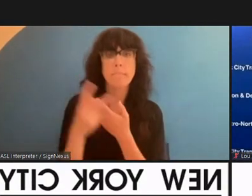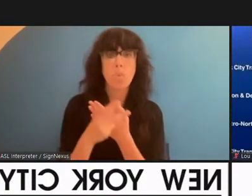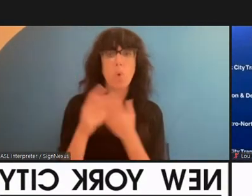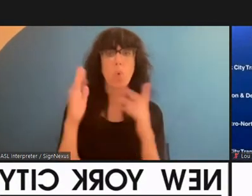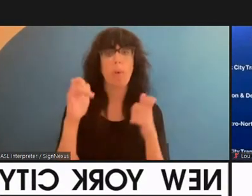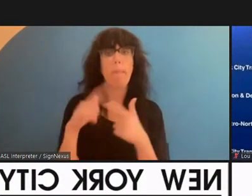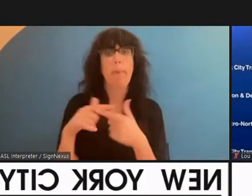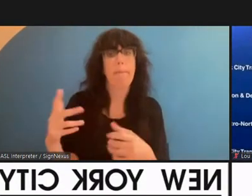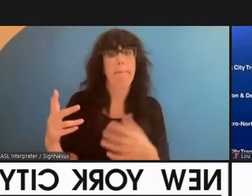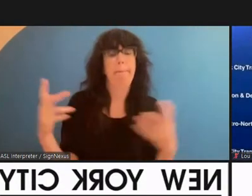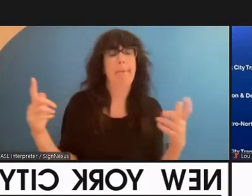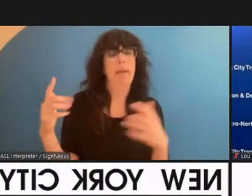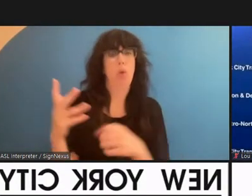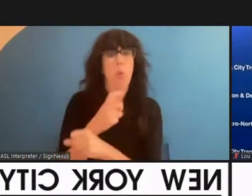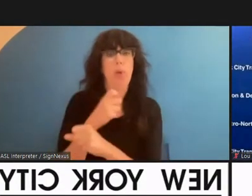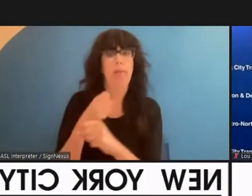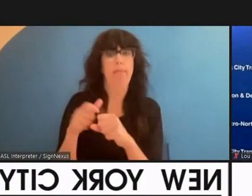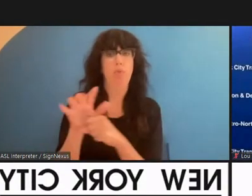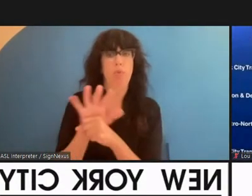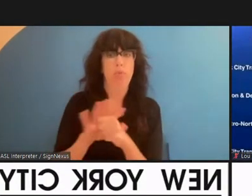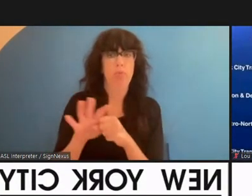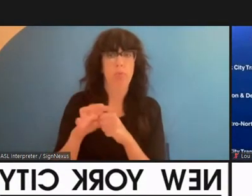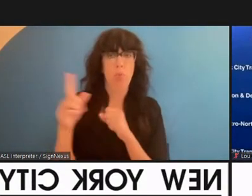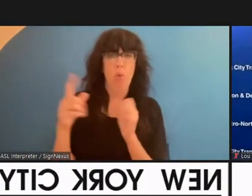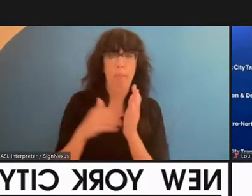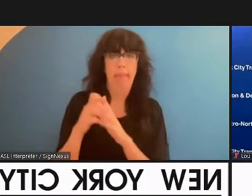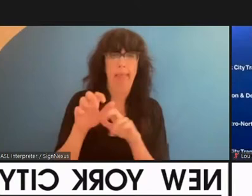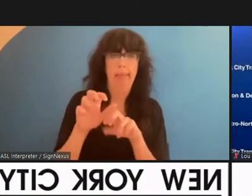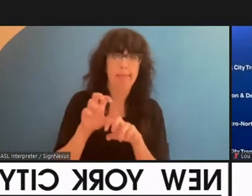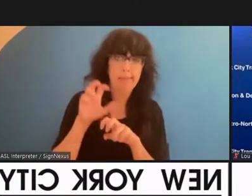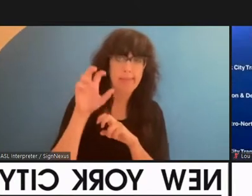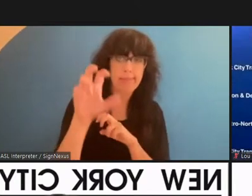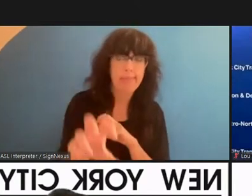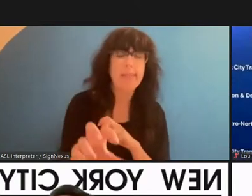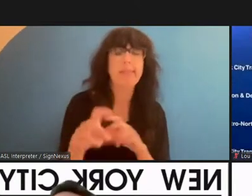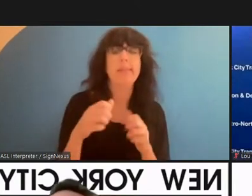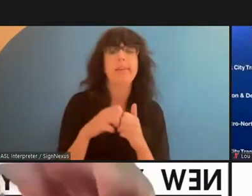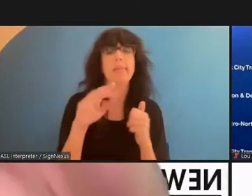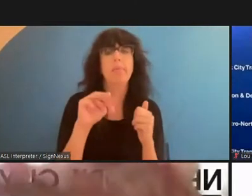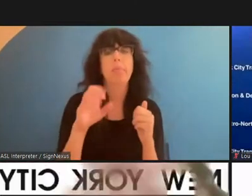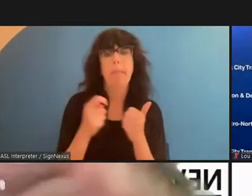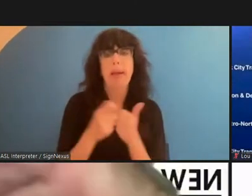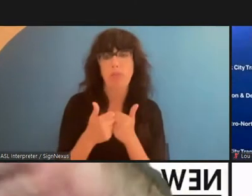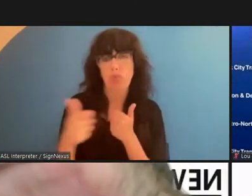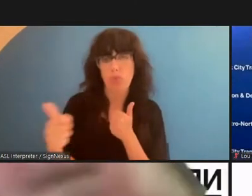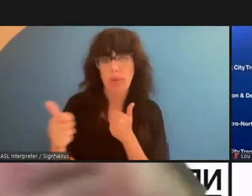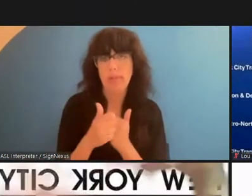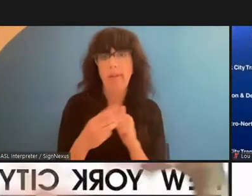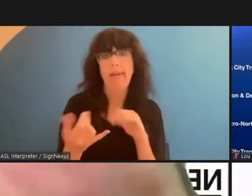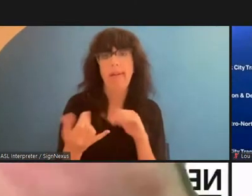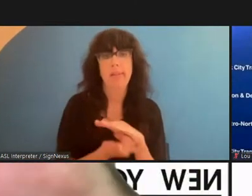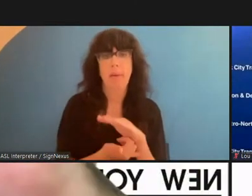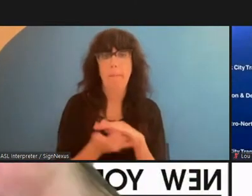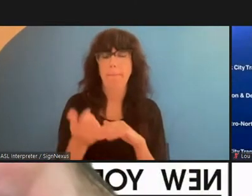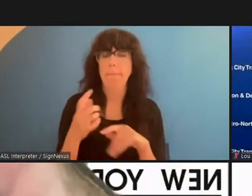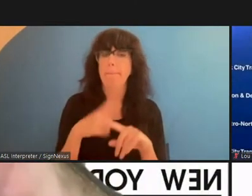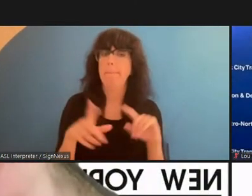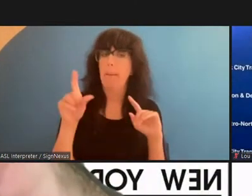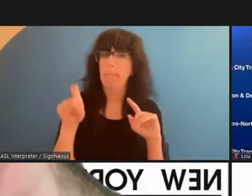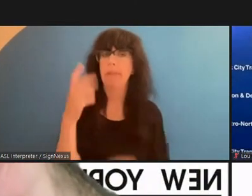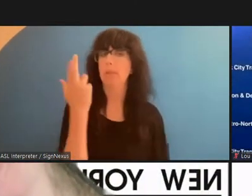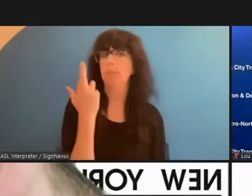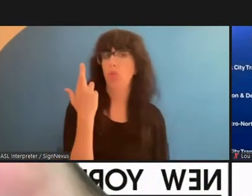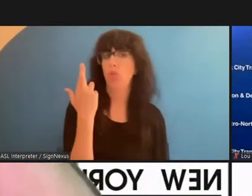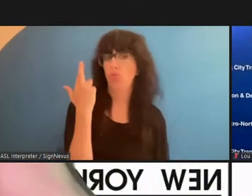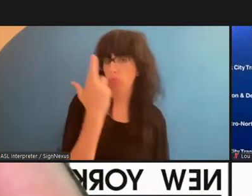our region one billion dollar invested annually in our mass transit and our subways but it must be reasonable for